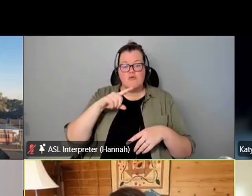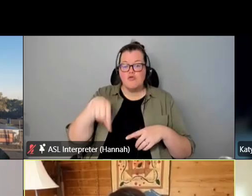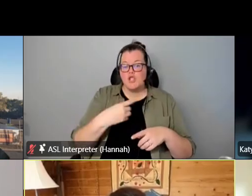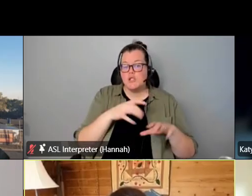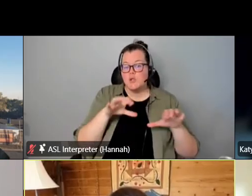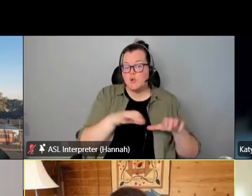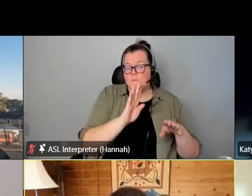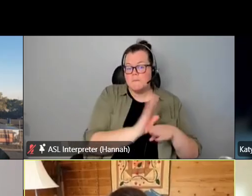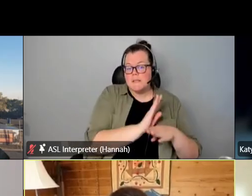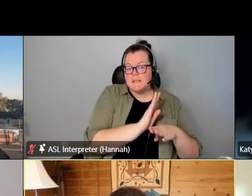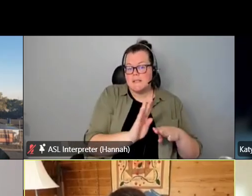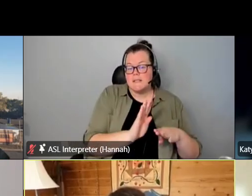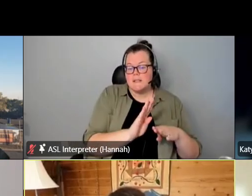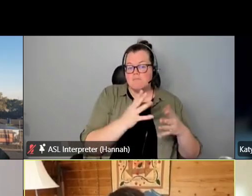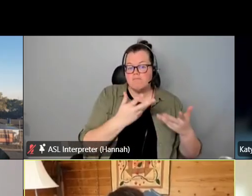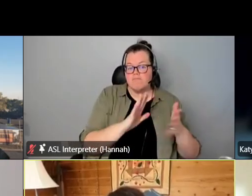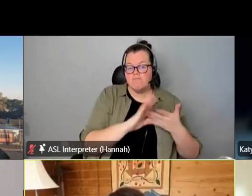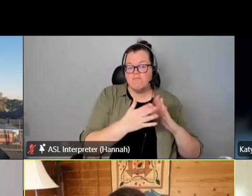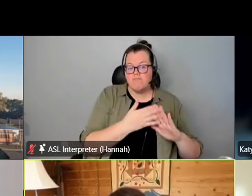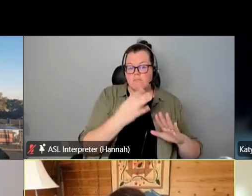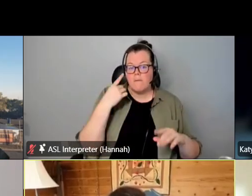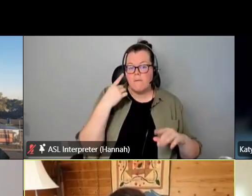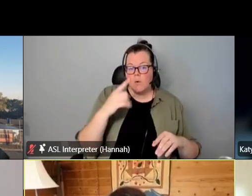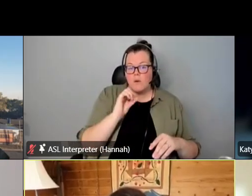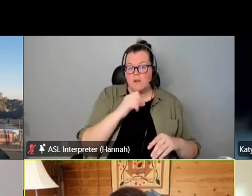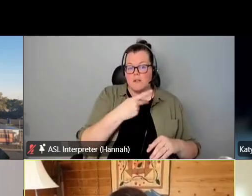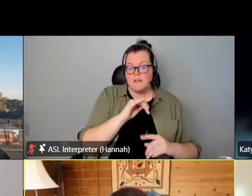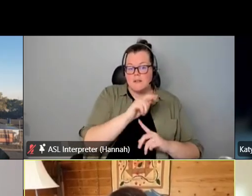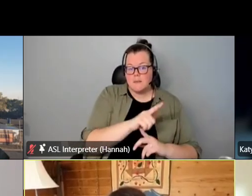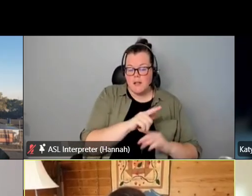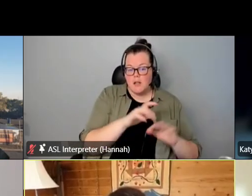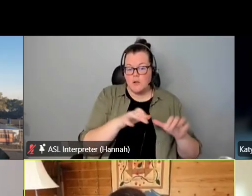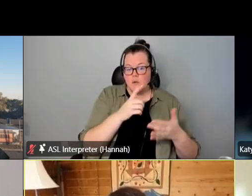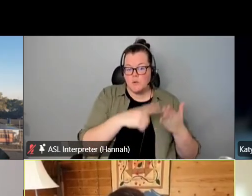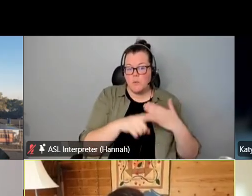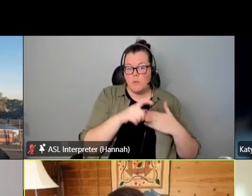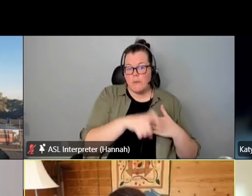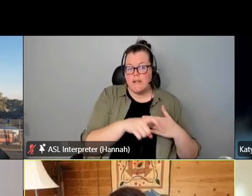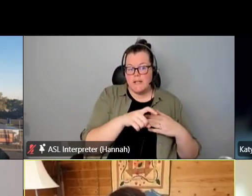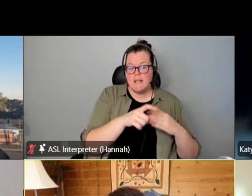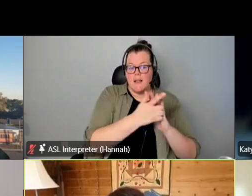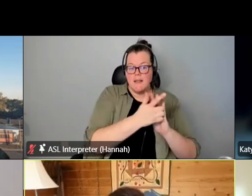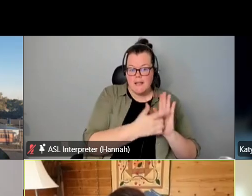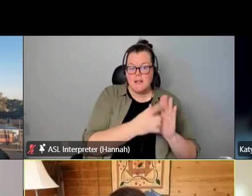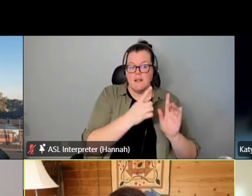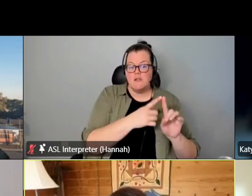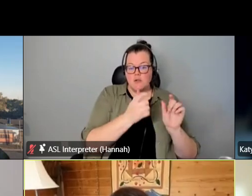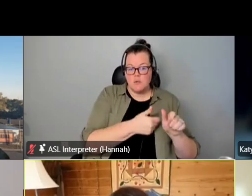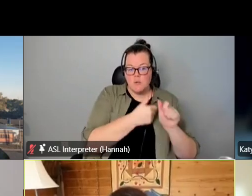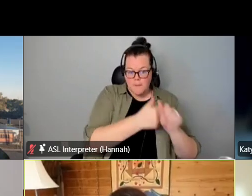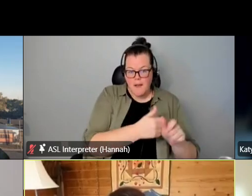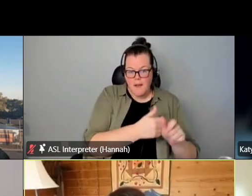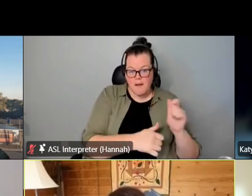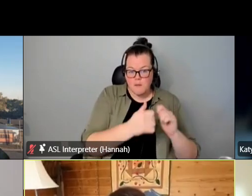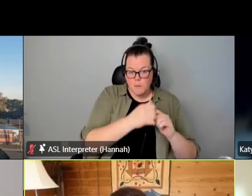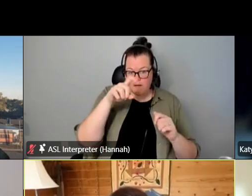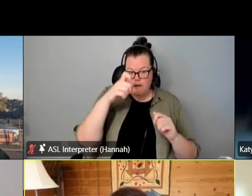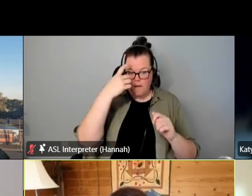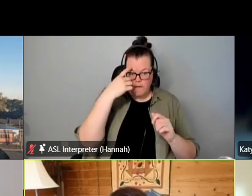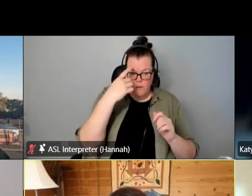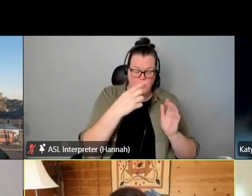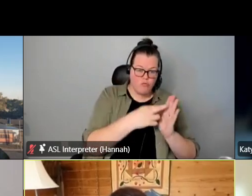business of SPIL and do what we need to do legally to comply with government regulations